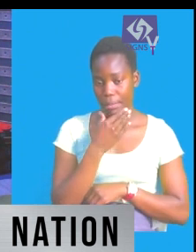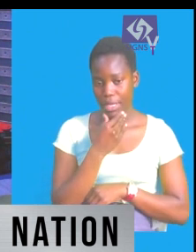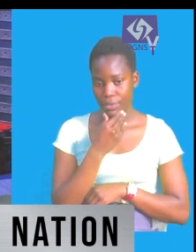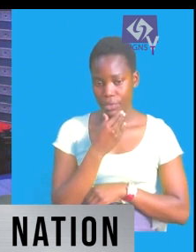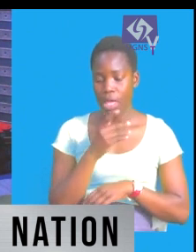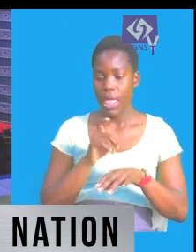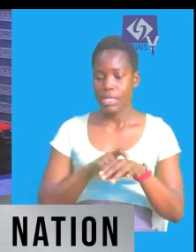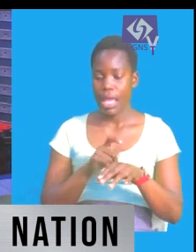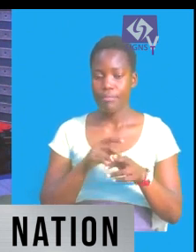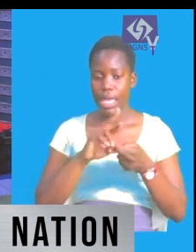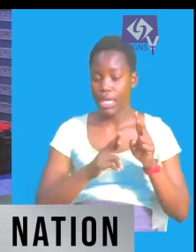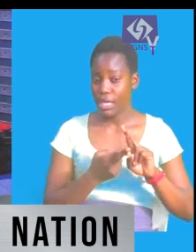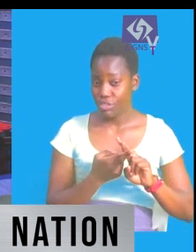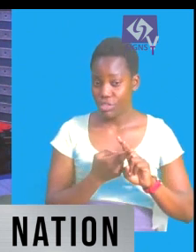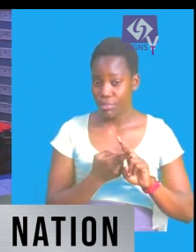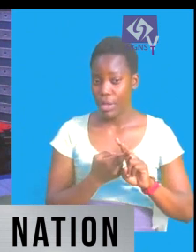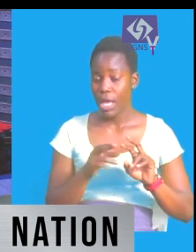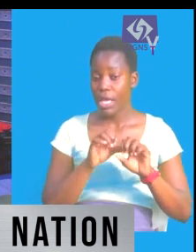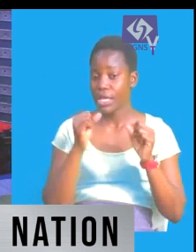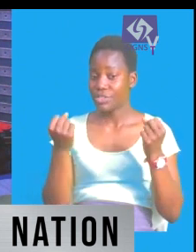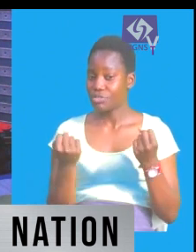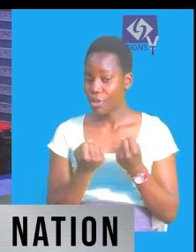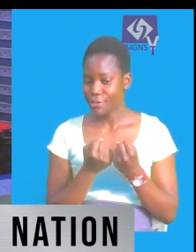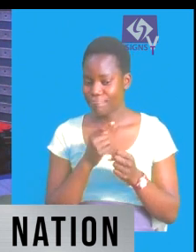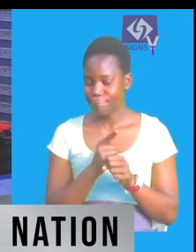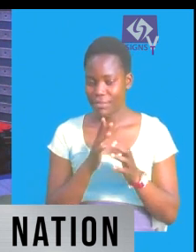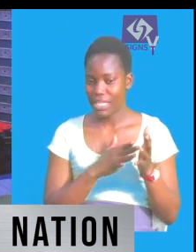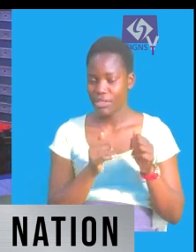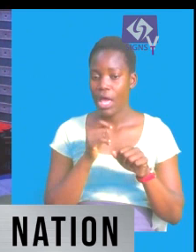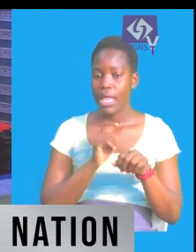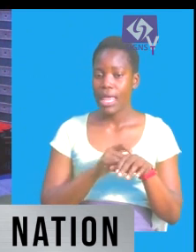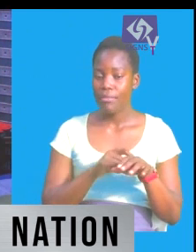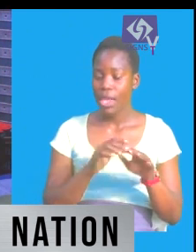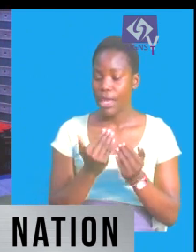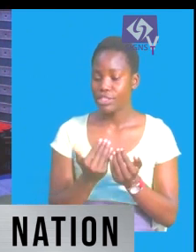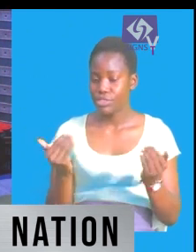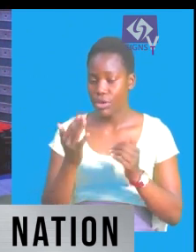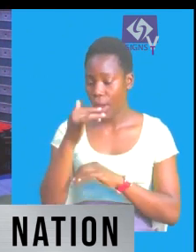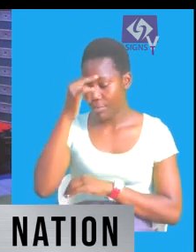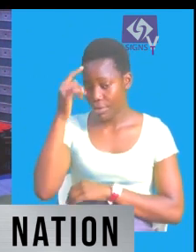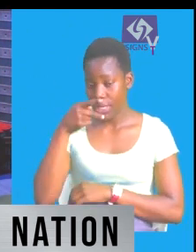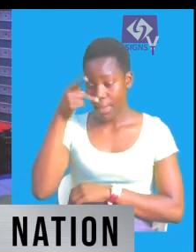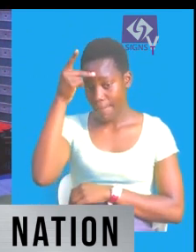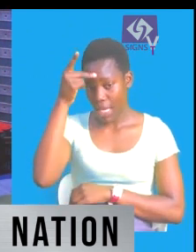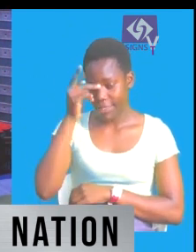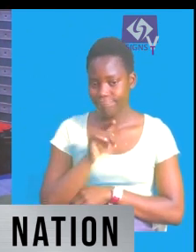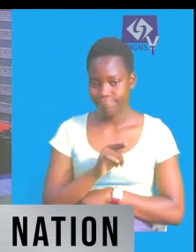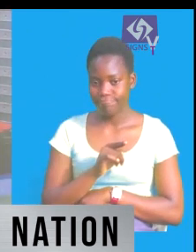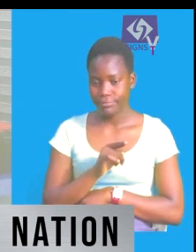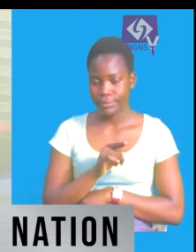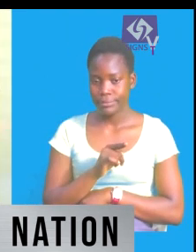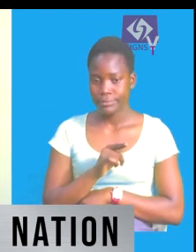When it comes to relationships, the social fabric is torn. Yes. When it comes to children, because the parents, as